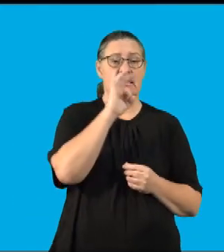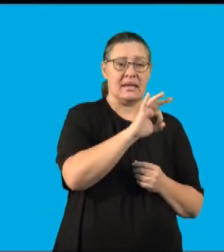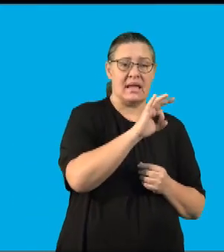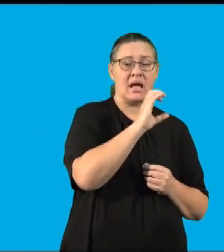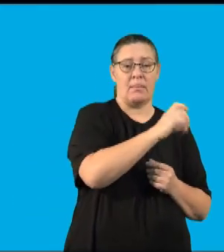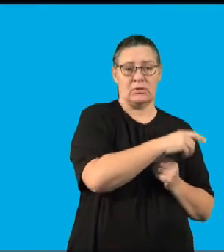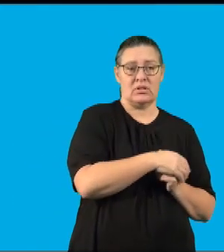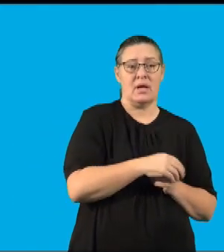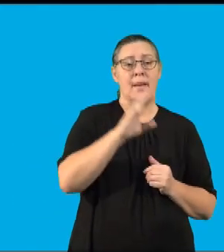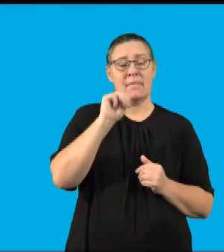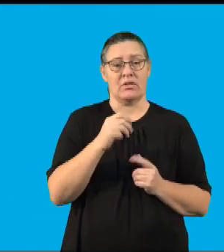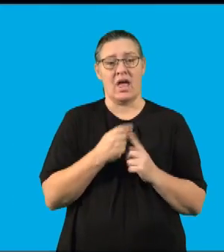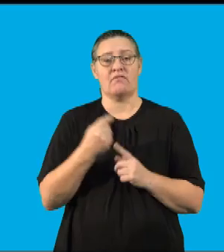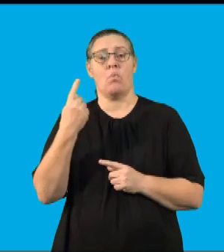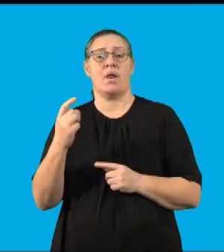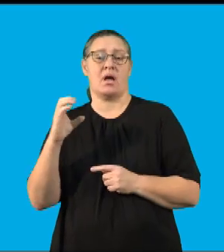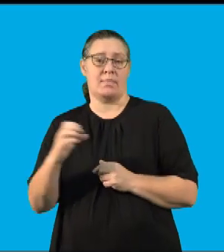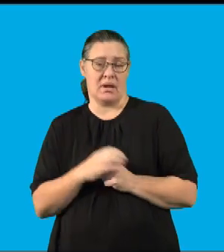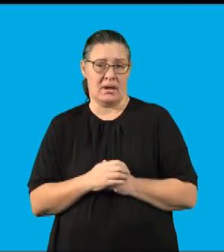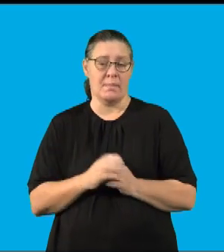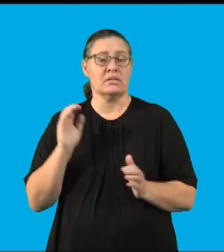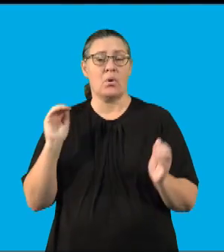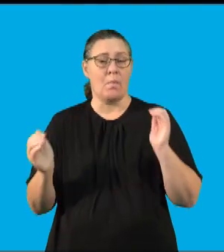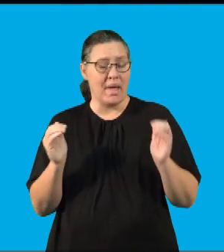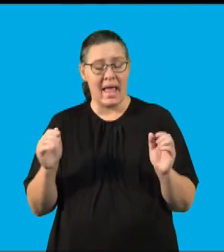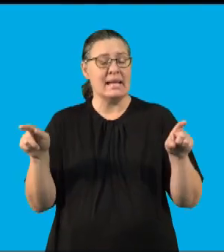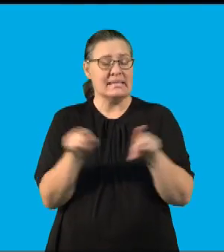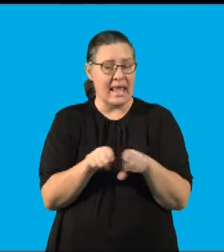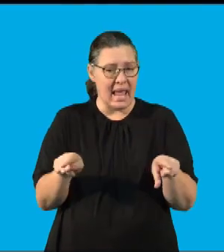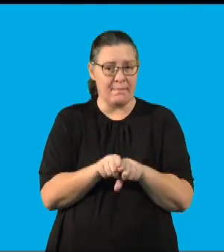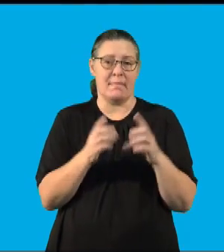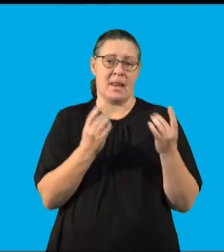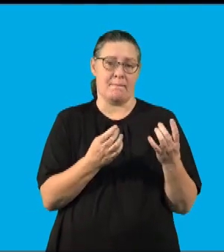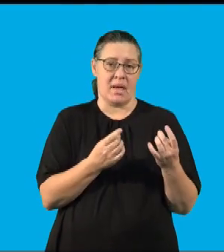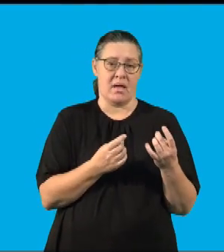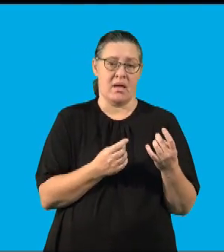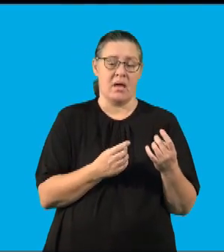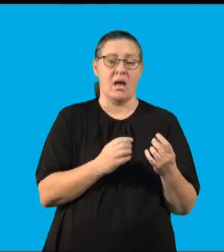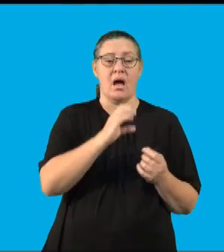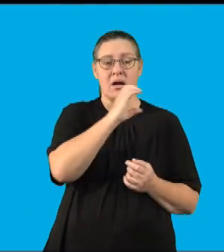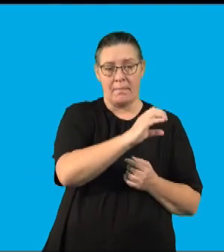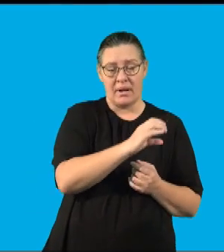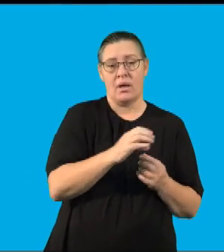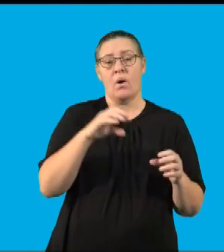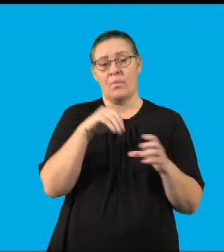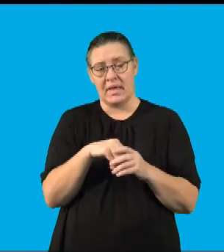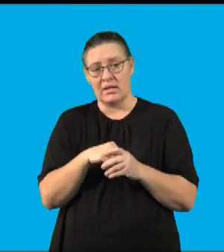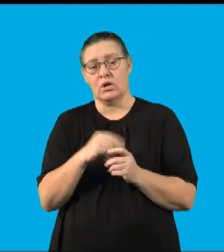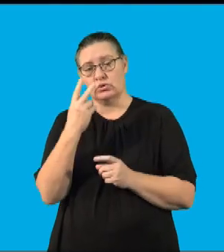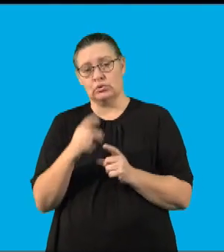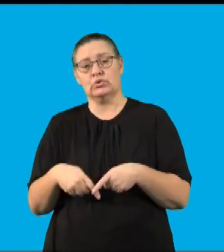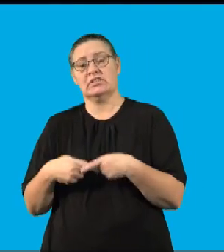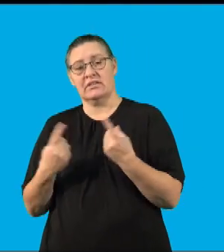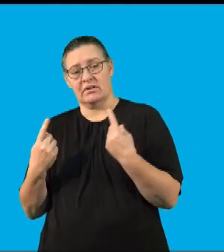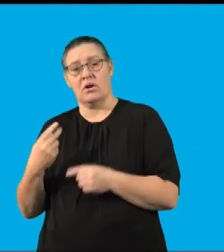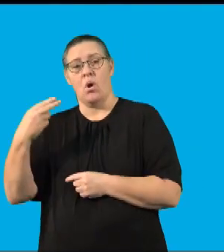have 3 carbons, whereas a methanol will have 1 carbon. We need to compare the same with the same number of carbon atoms